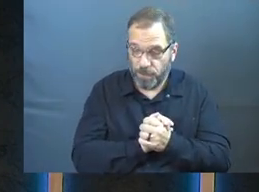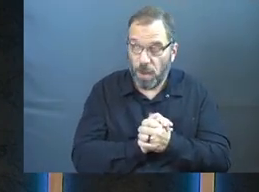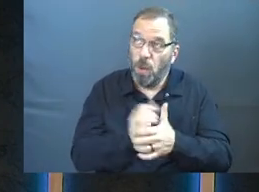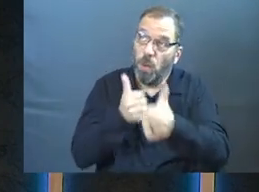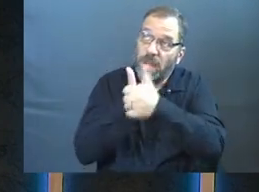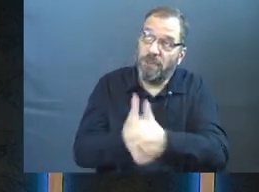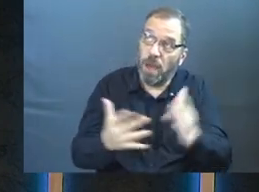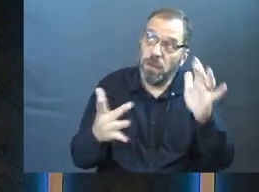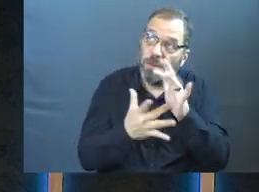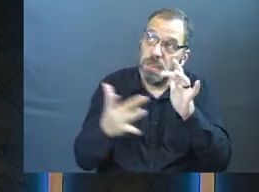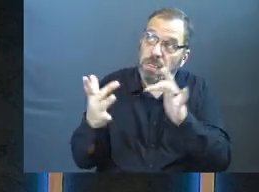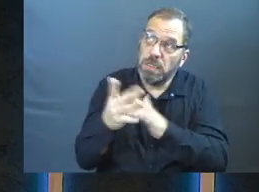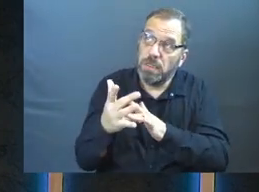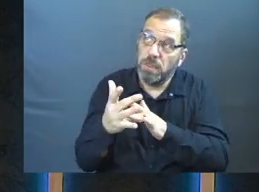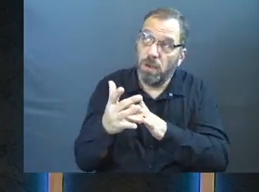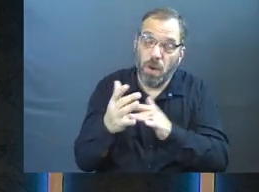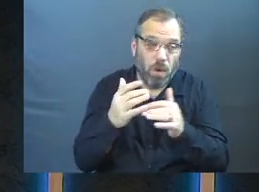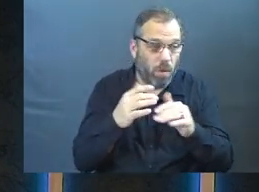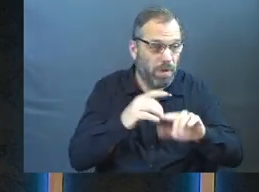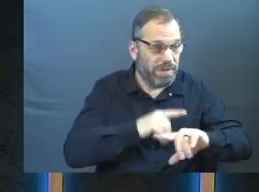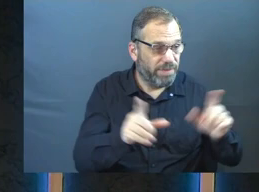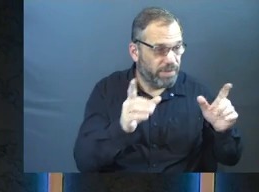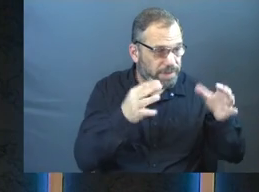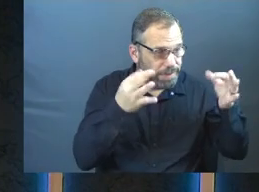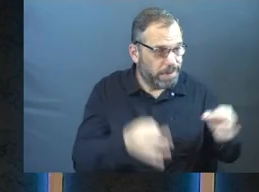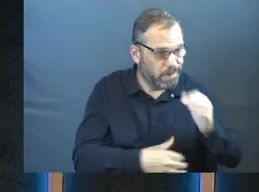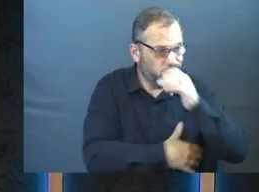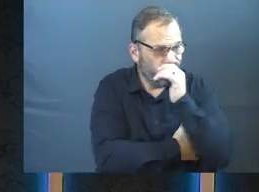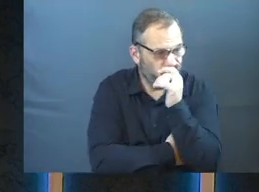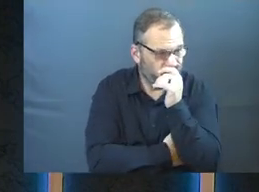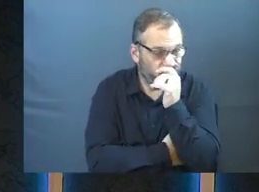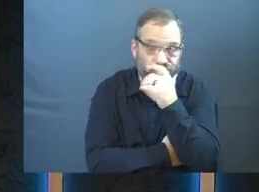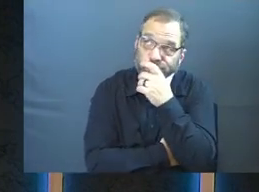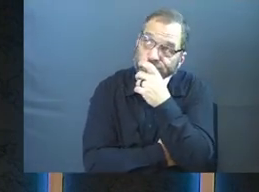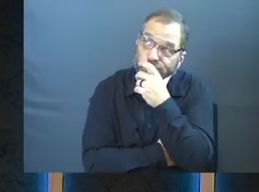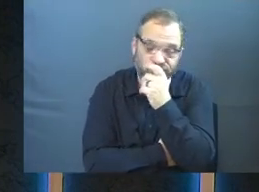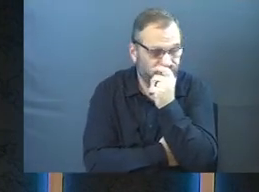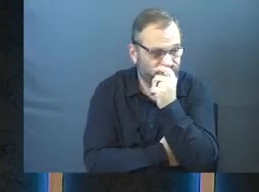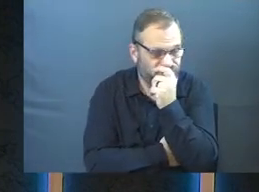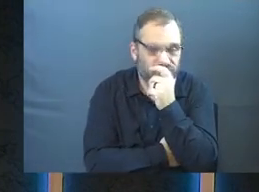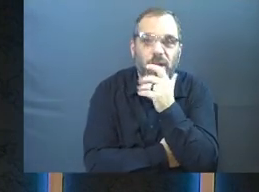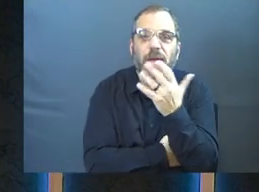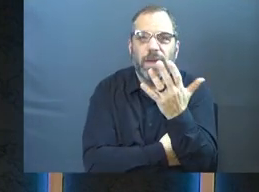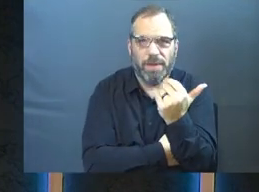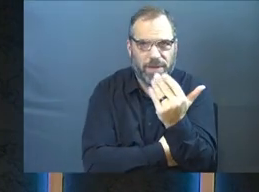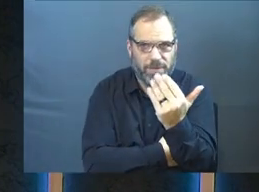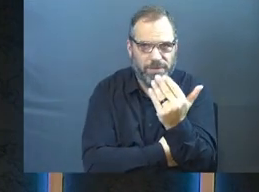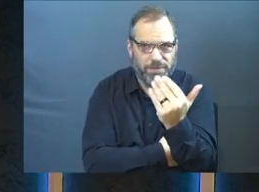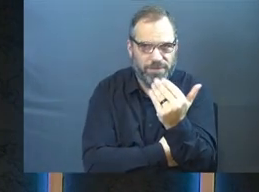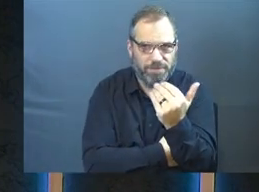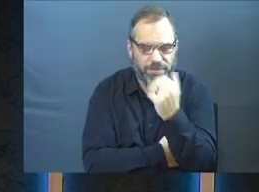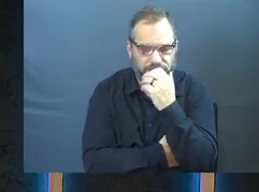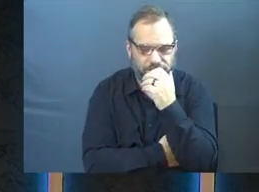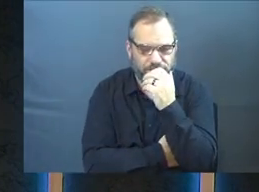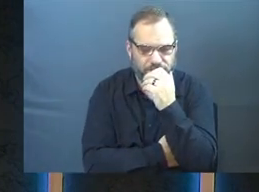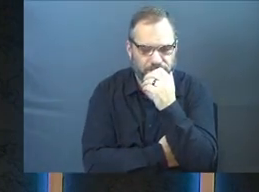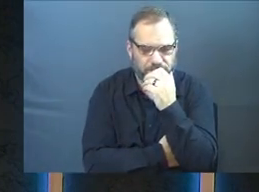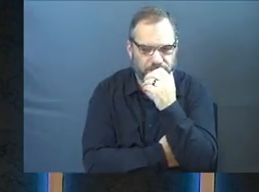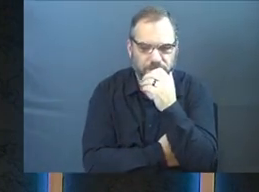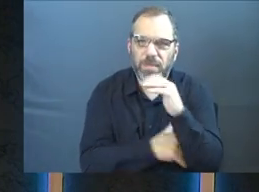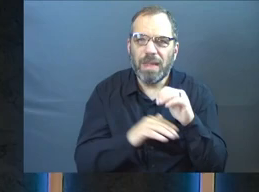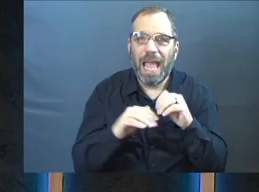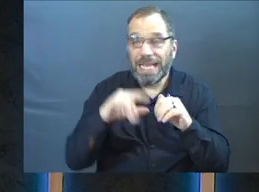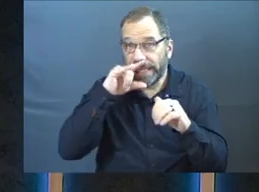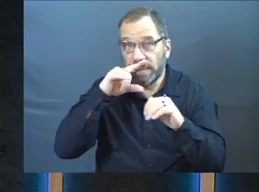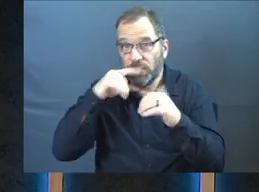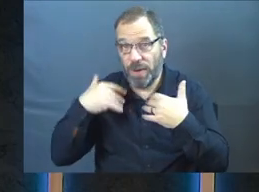what Jesus says, or will we do something else? So go with me practically for a second. How are we going to raise